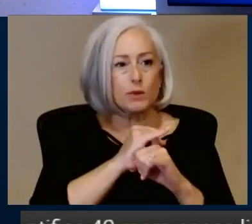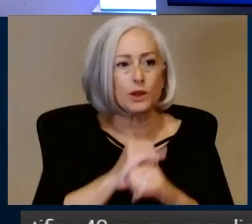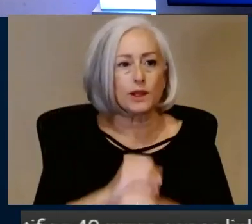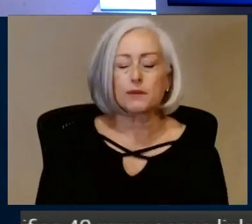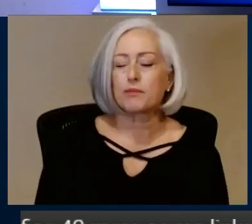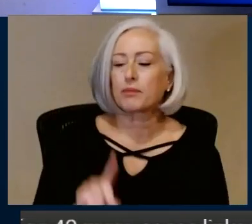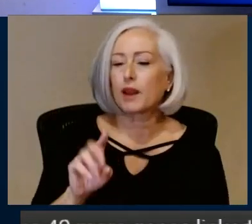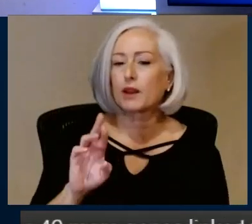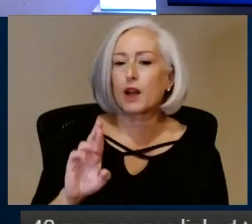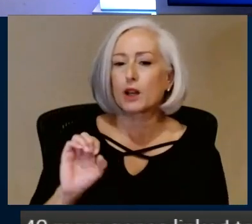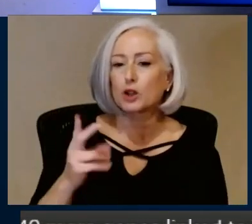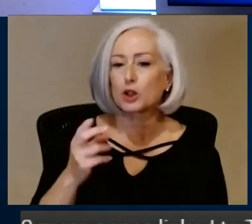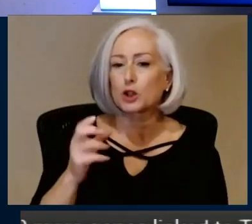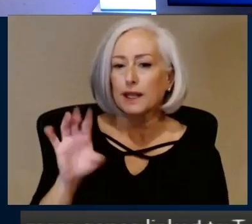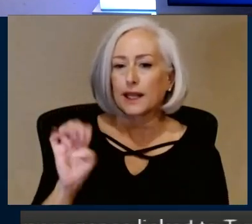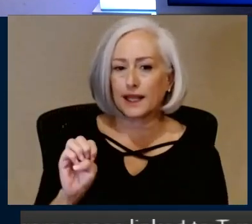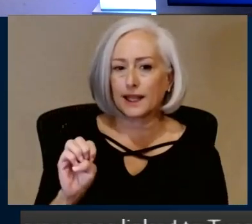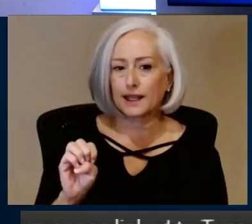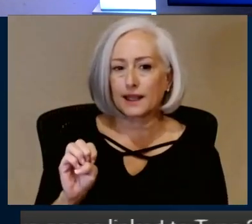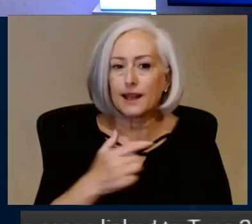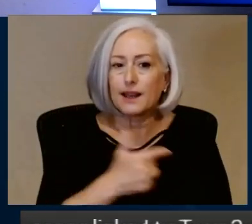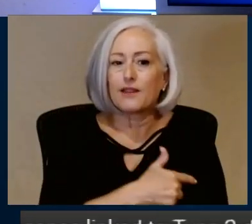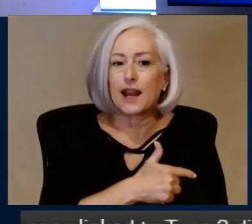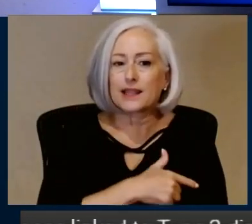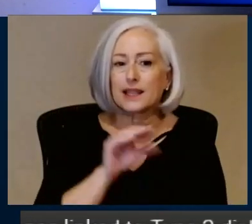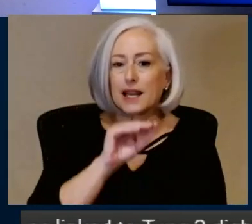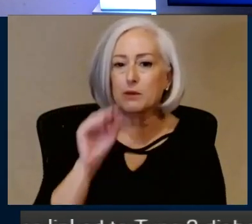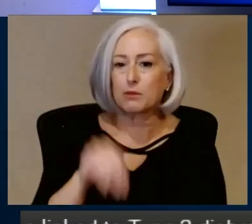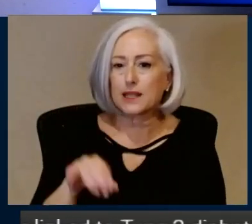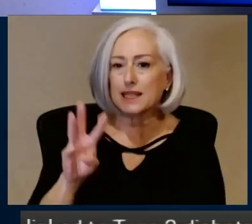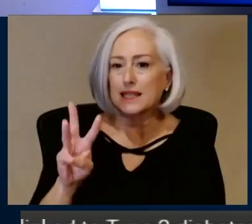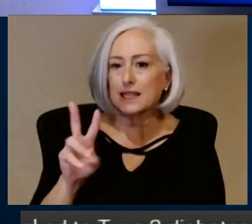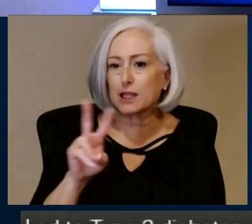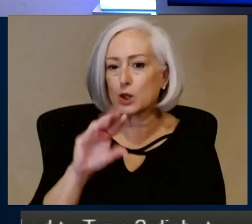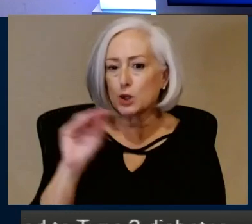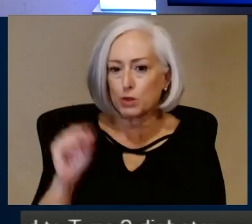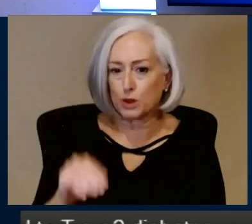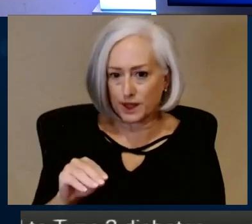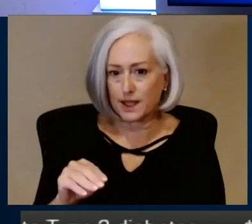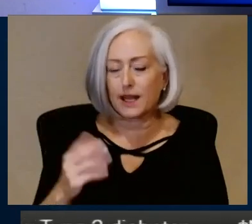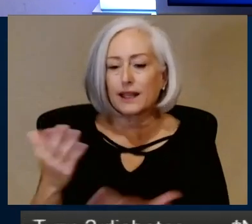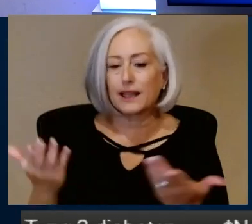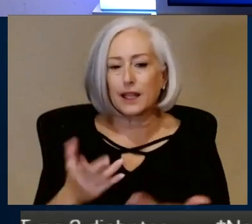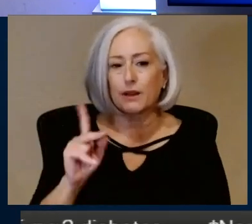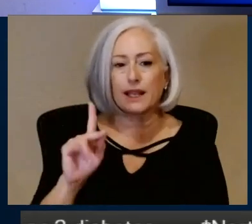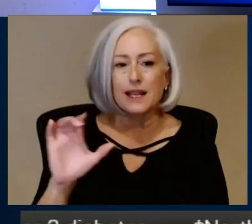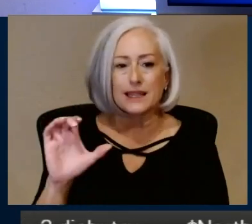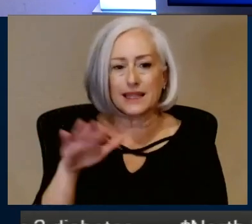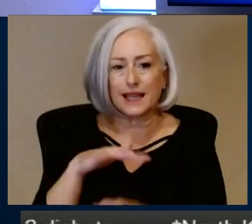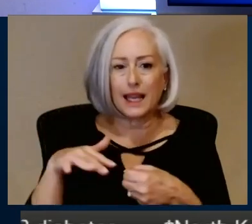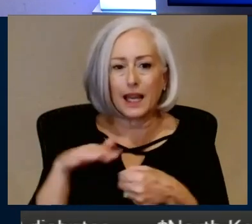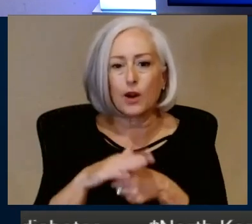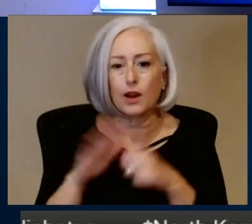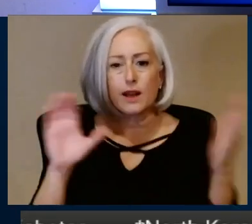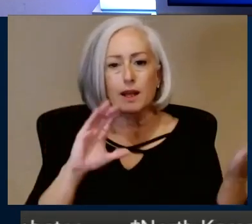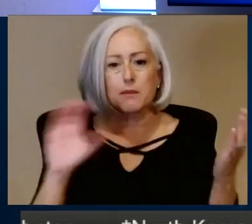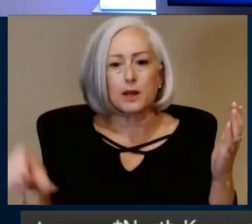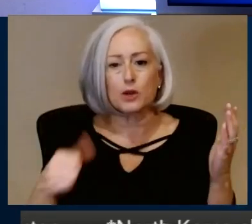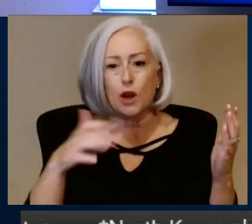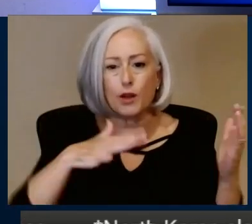vaccination rates about 62% of the population fully vaccinated in the Kansas City area. Compare that to the rest of the country. How are we